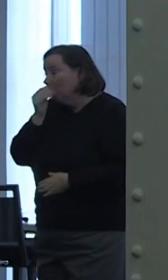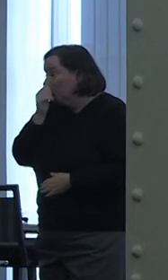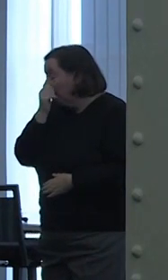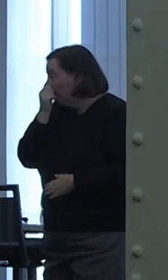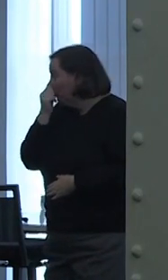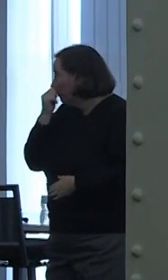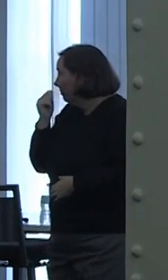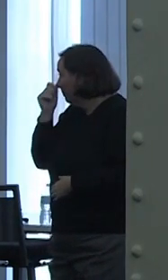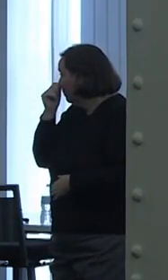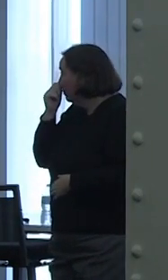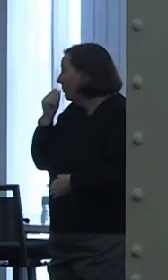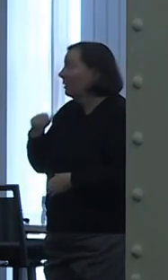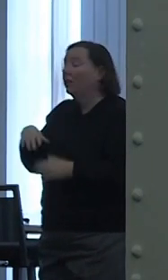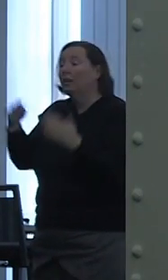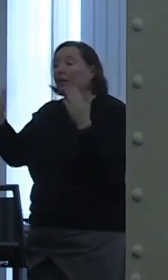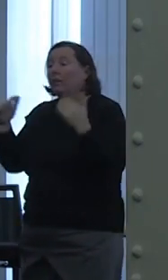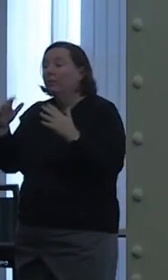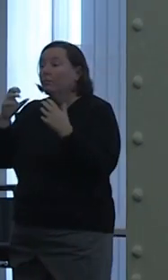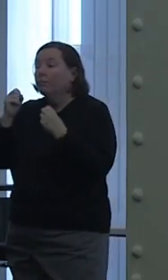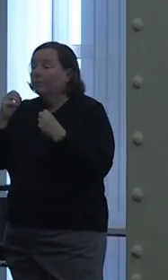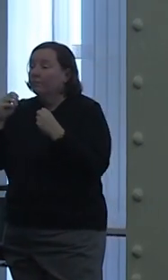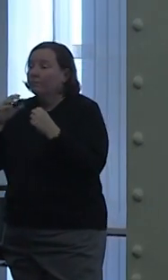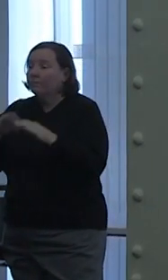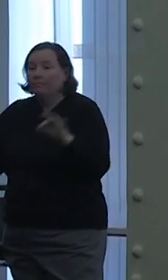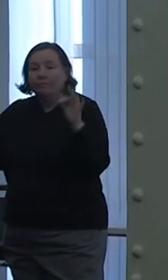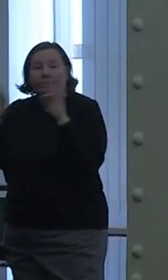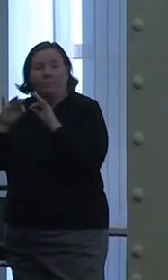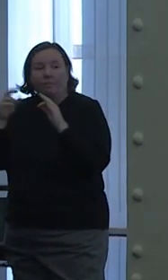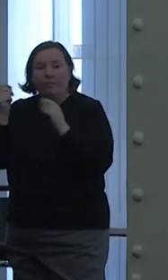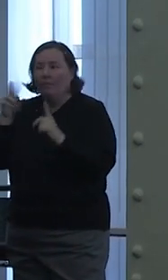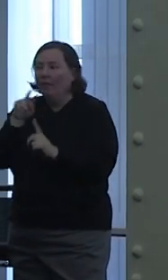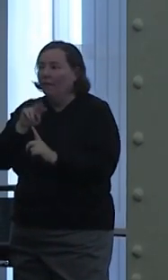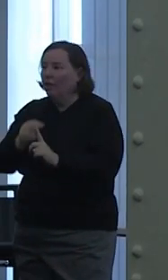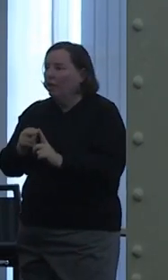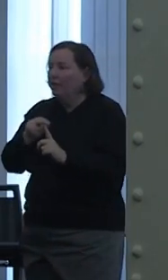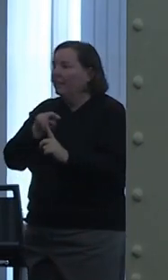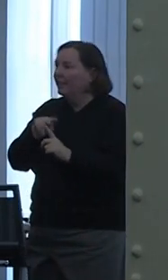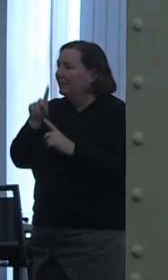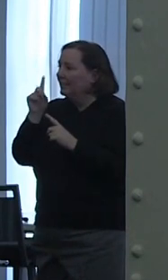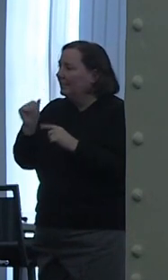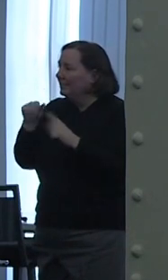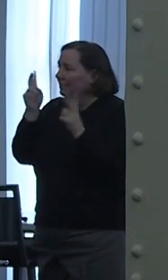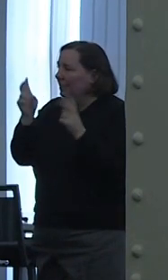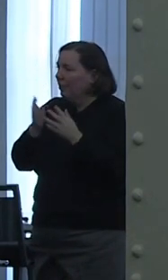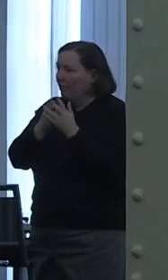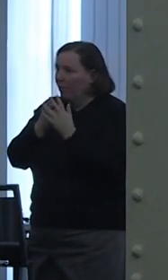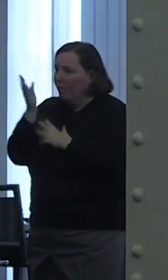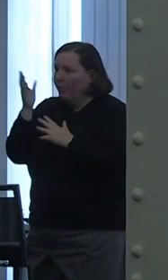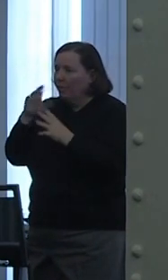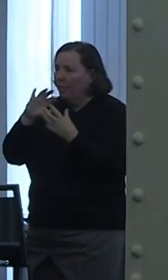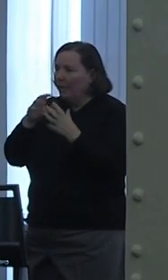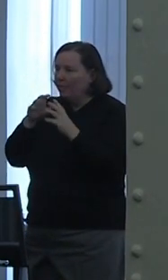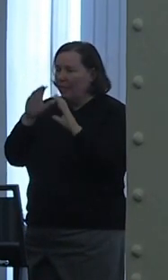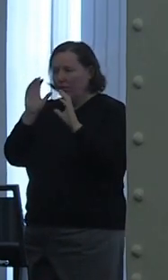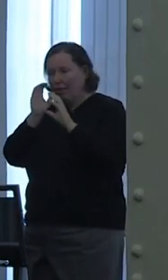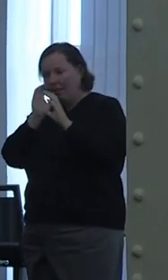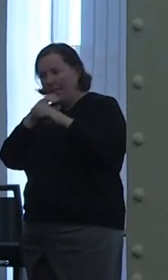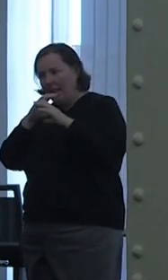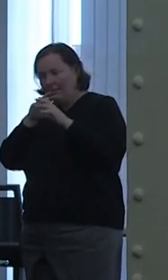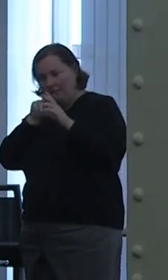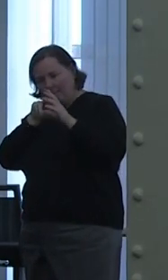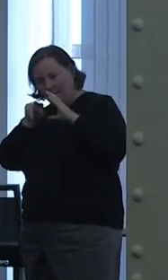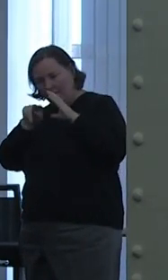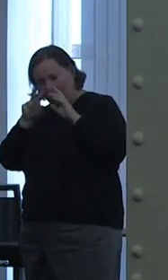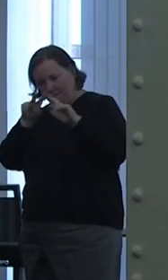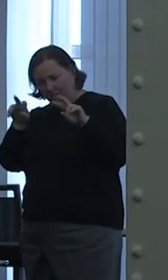So the values of looking at disability issues through an intersectional lens are a fundamental piece of our